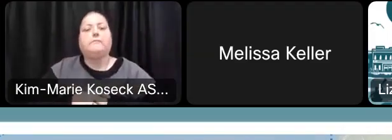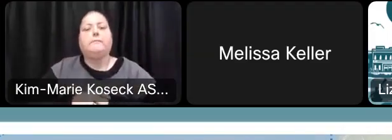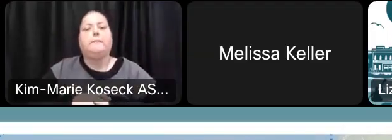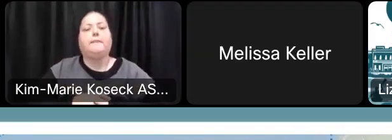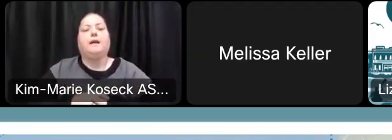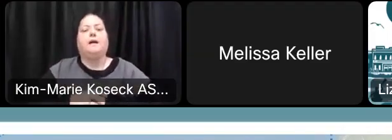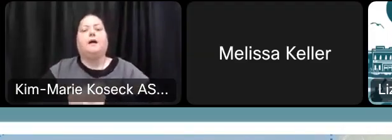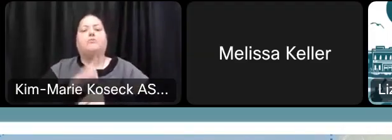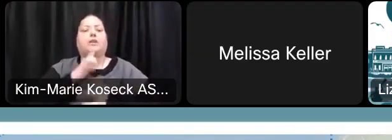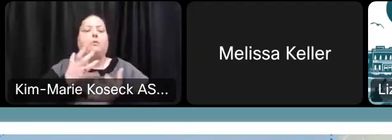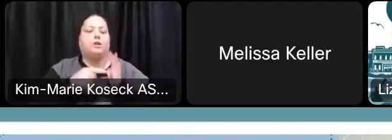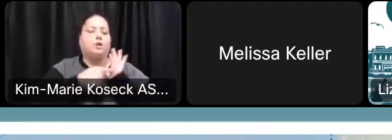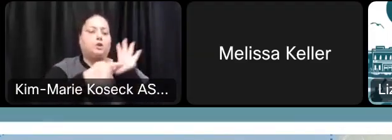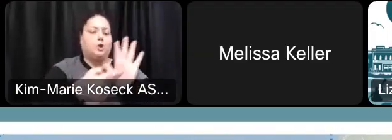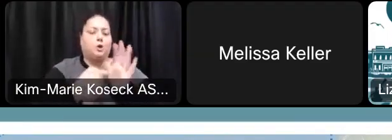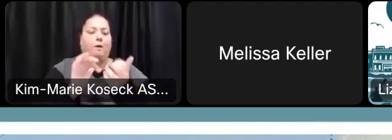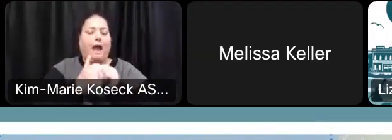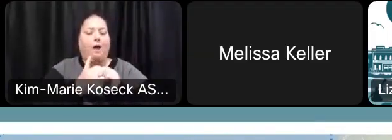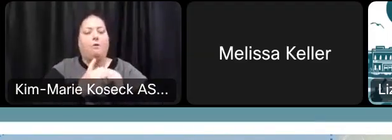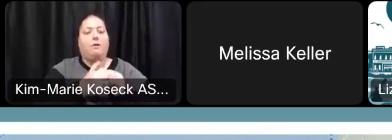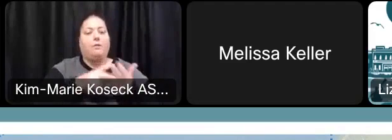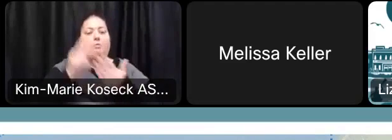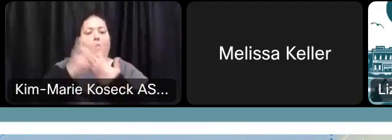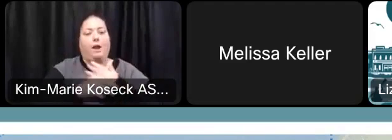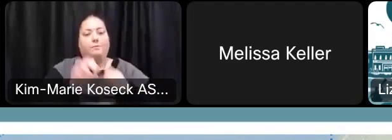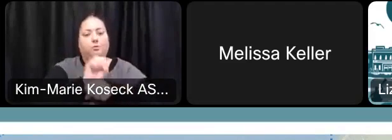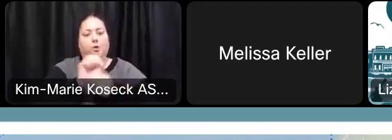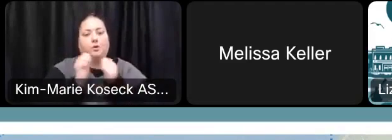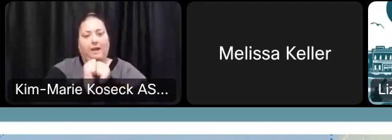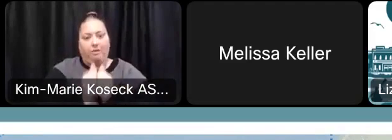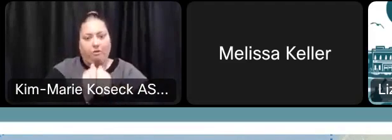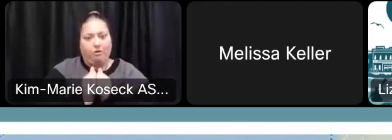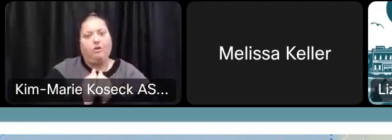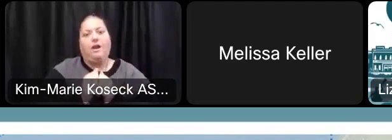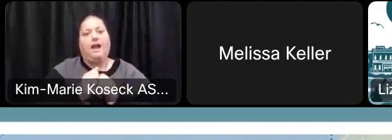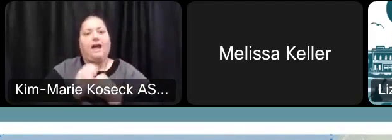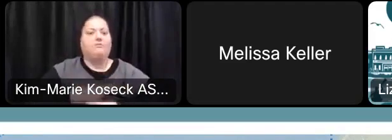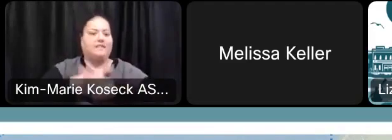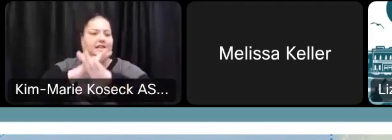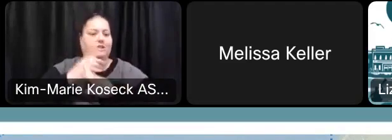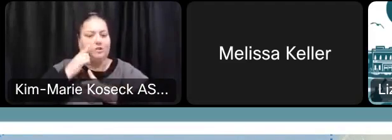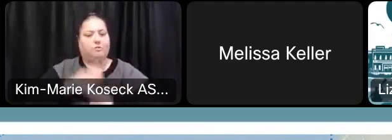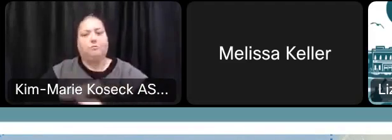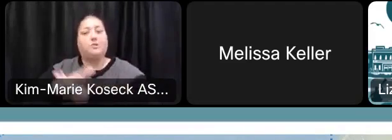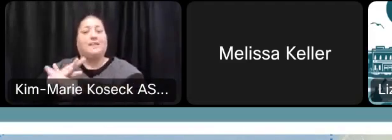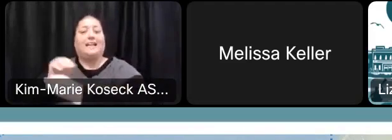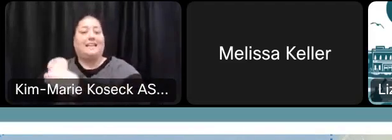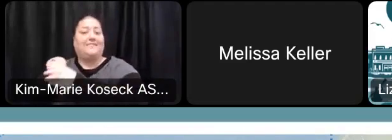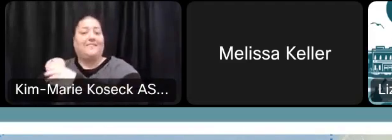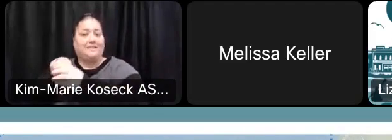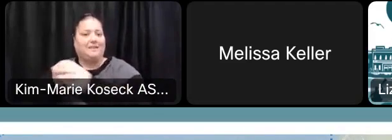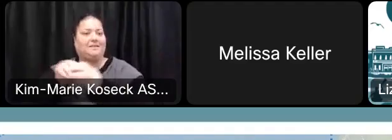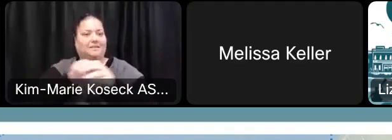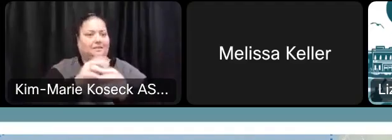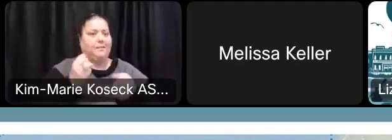So I really want to show you how these programs work together and how we invested in resiliency to protect those investments over the years.